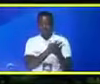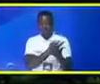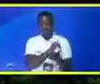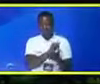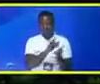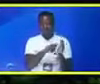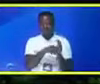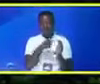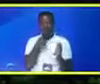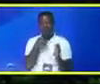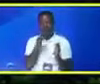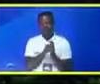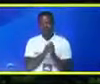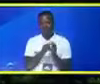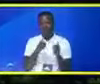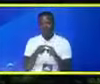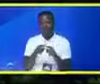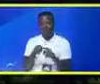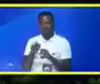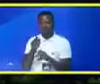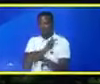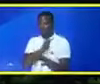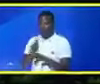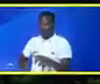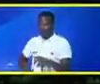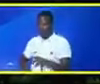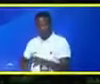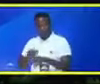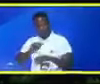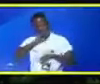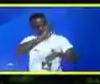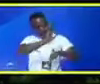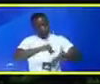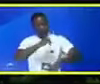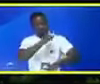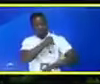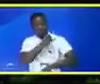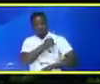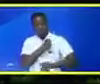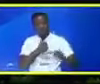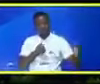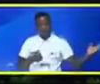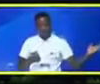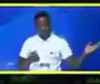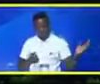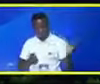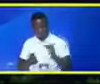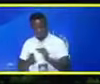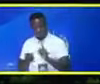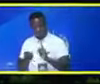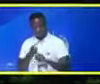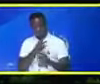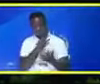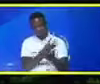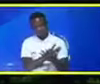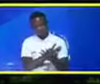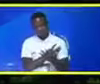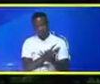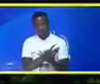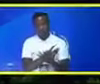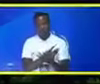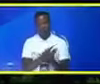it says, and the king sent for Joseph, and they brought him out of the dungeon. You